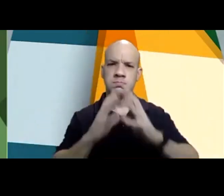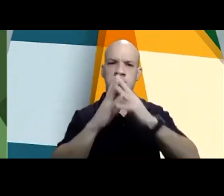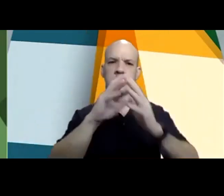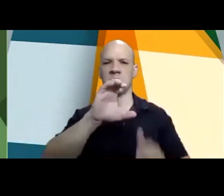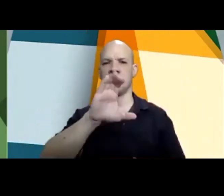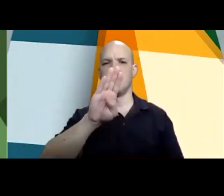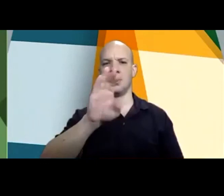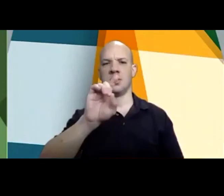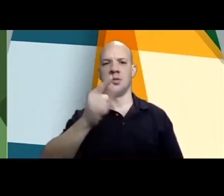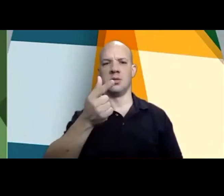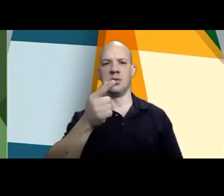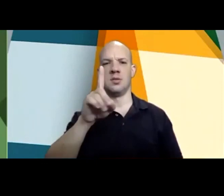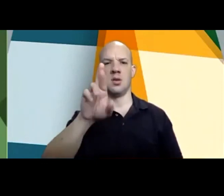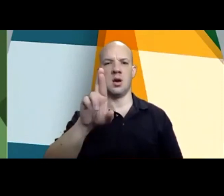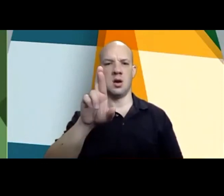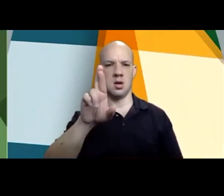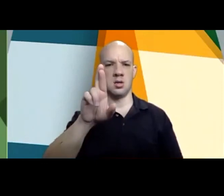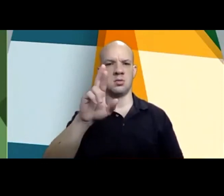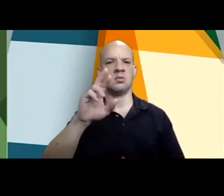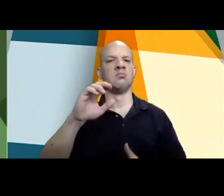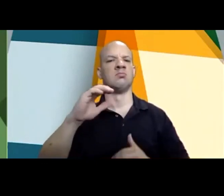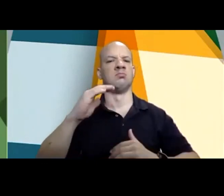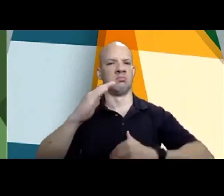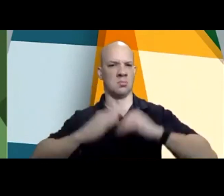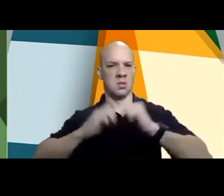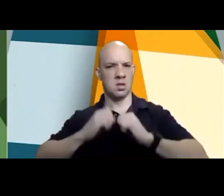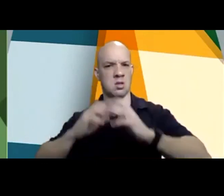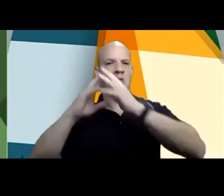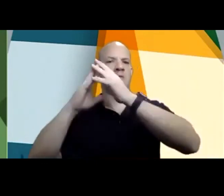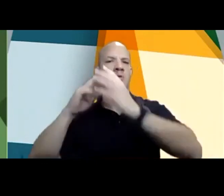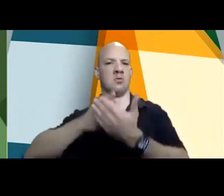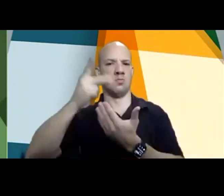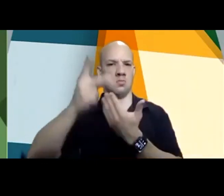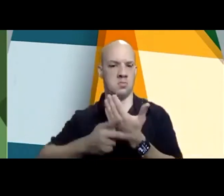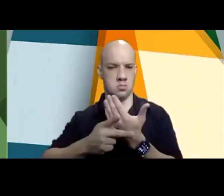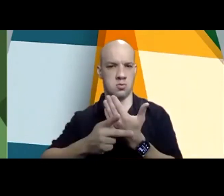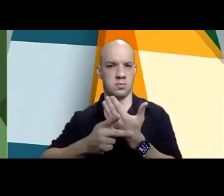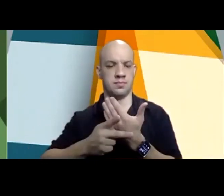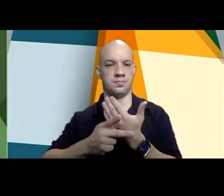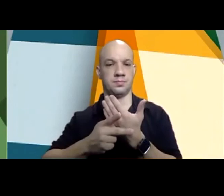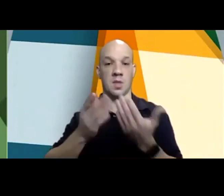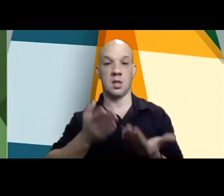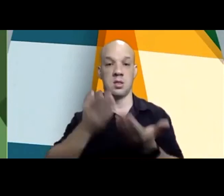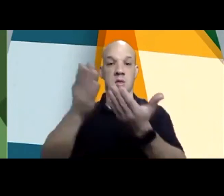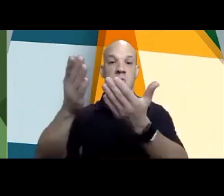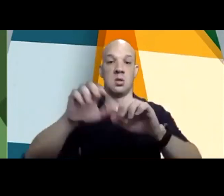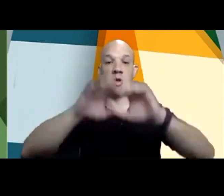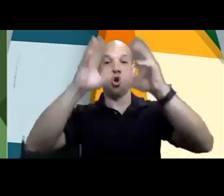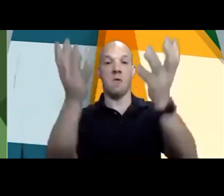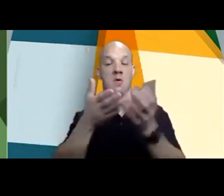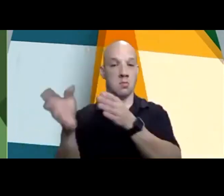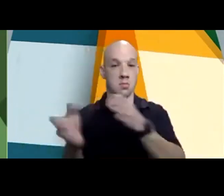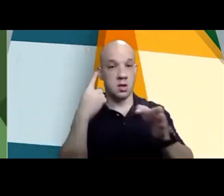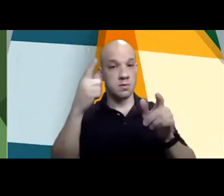CDBG-DR infrastructure programs, a proposer's overall plan for the management of the